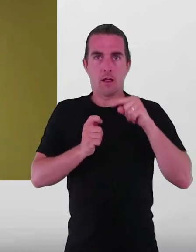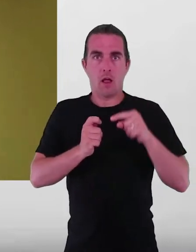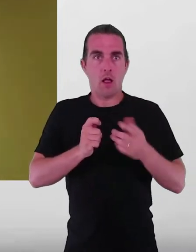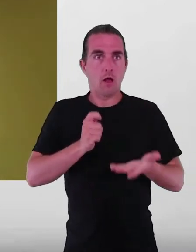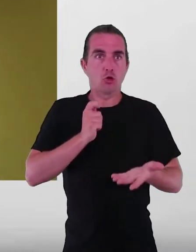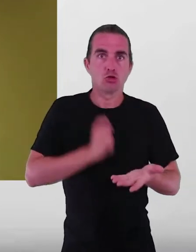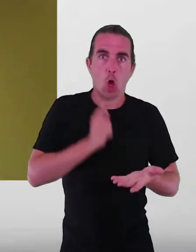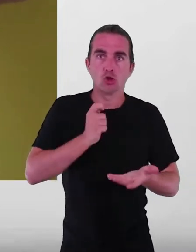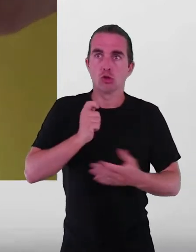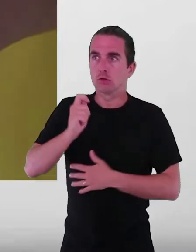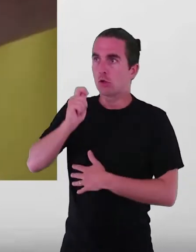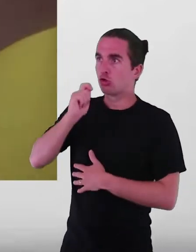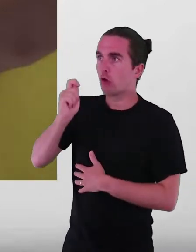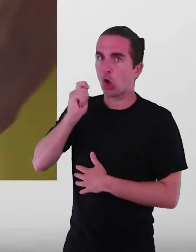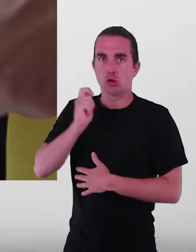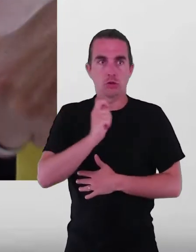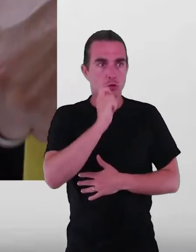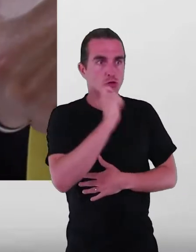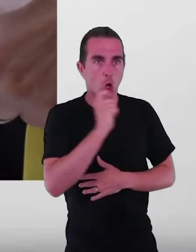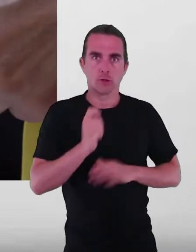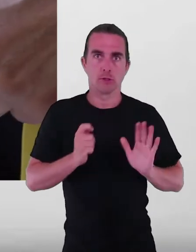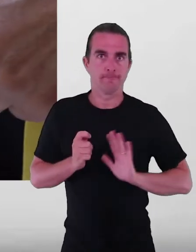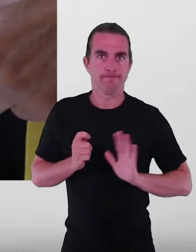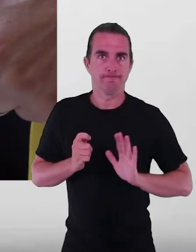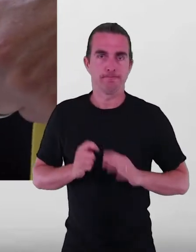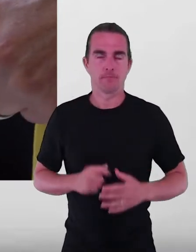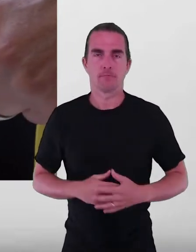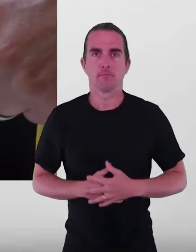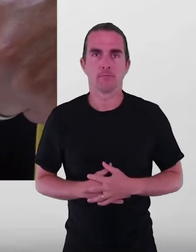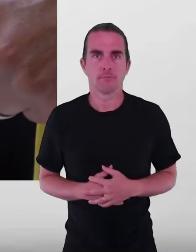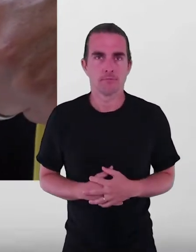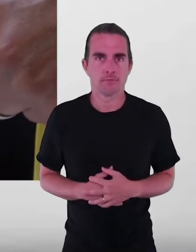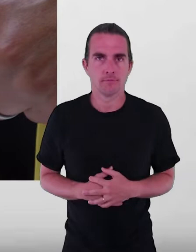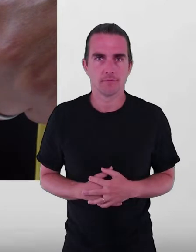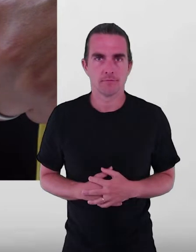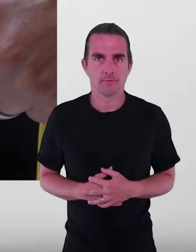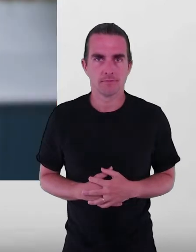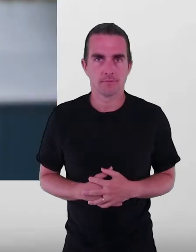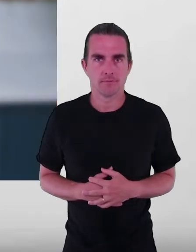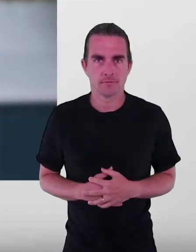Never touch the fabric tip of the swab with your hands or touch any surfaces.